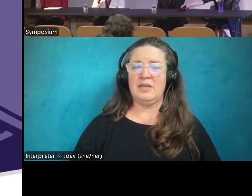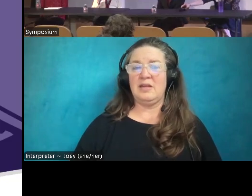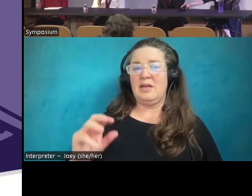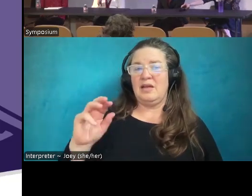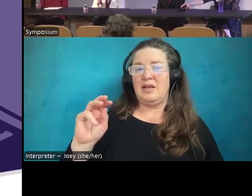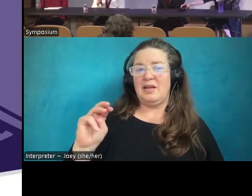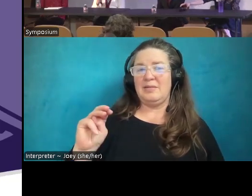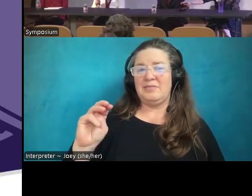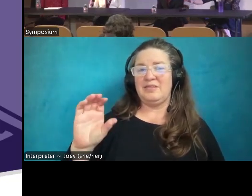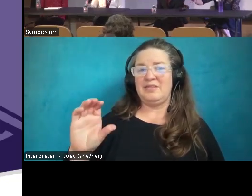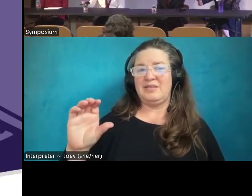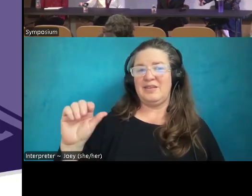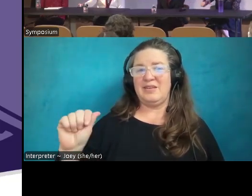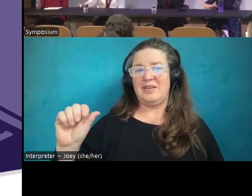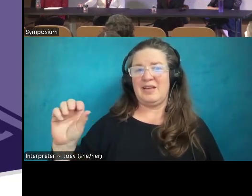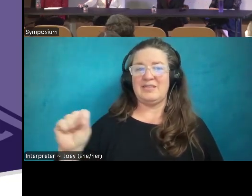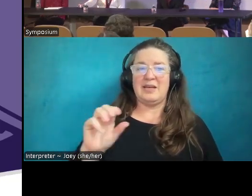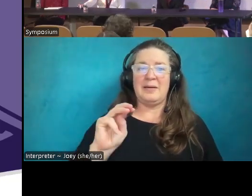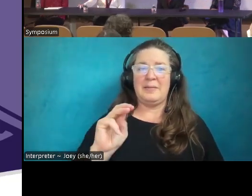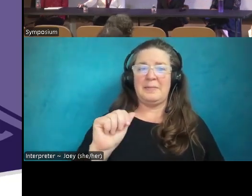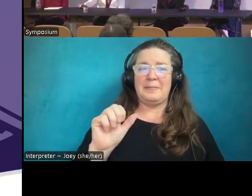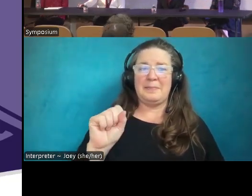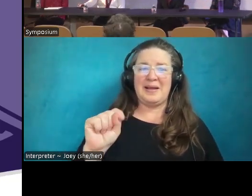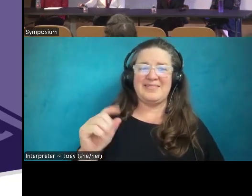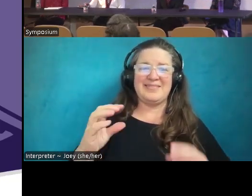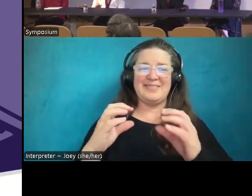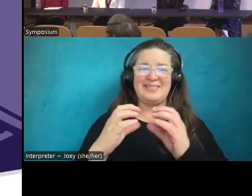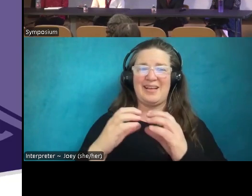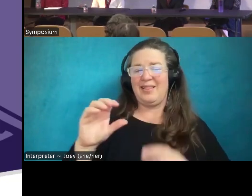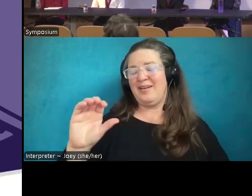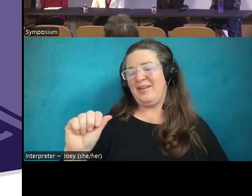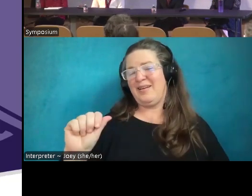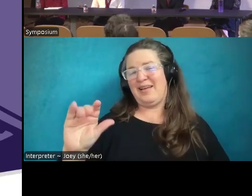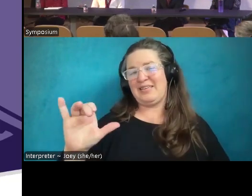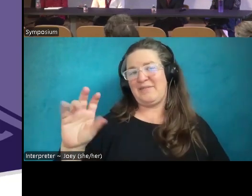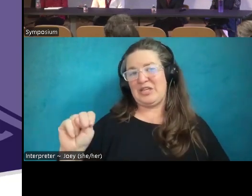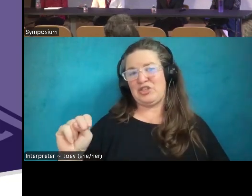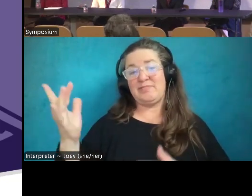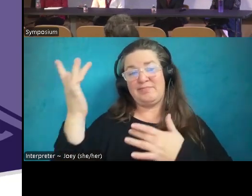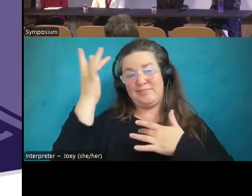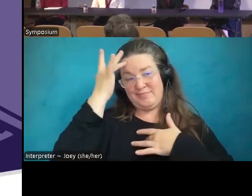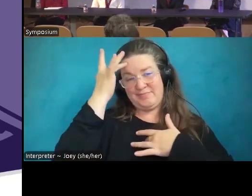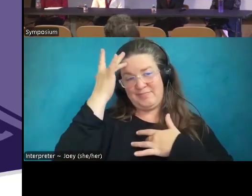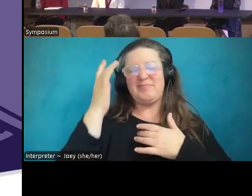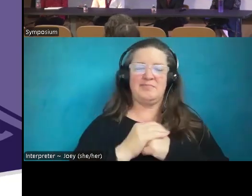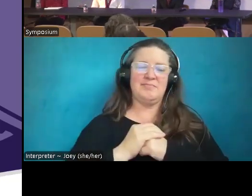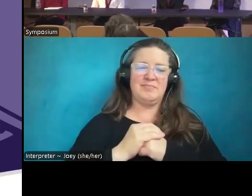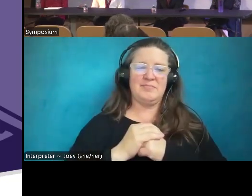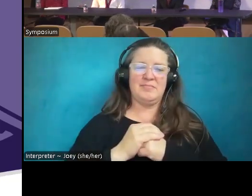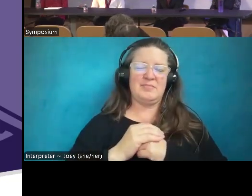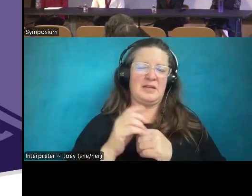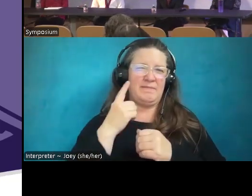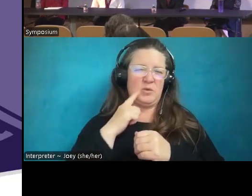abbreviation. I have one last question that is, I really would love you guys to address, which